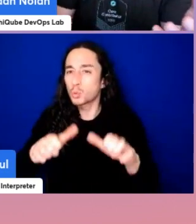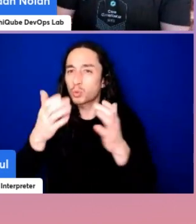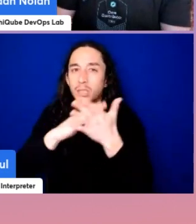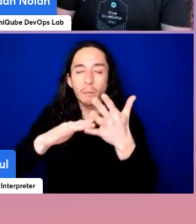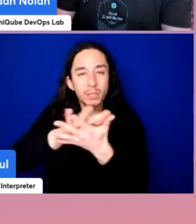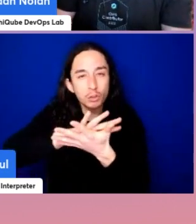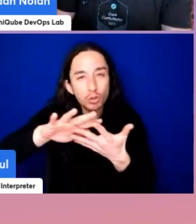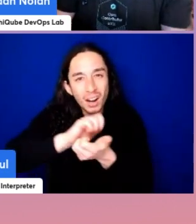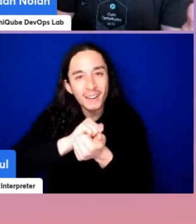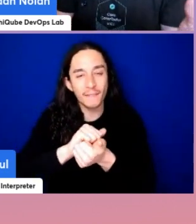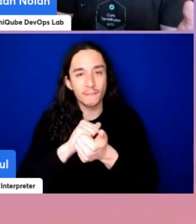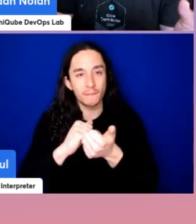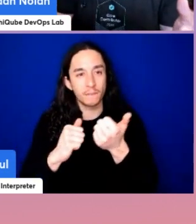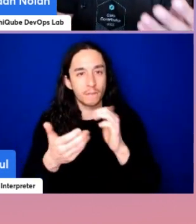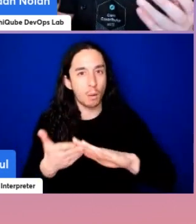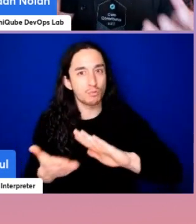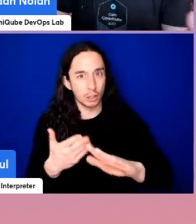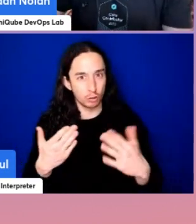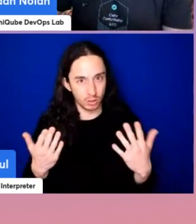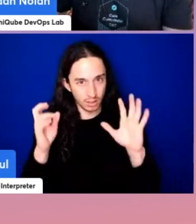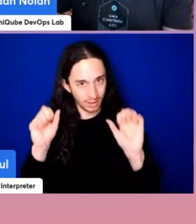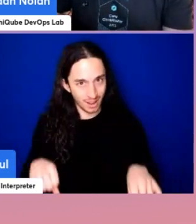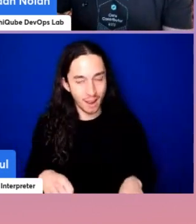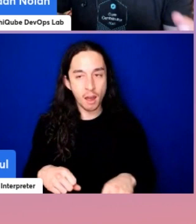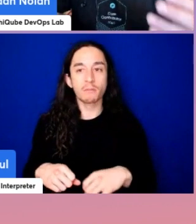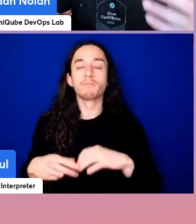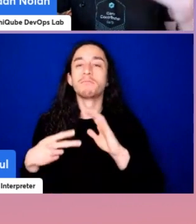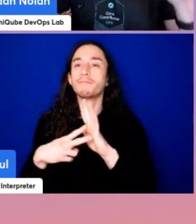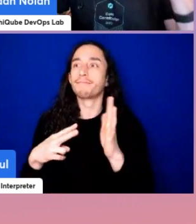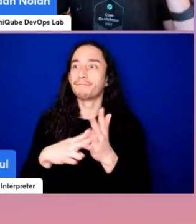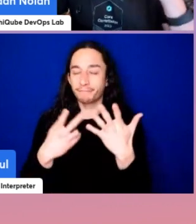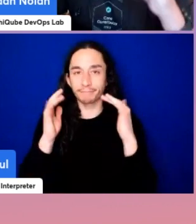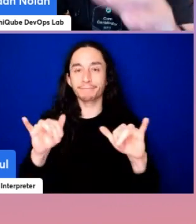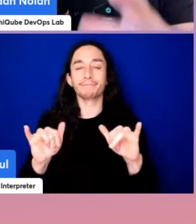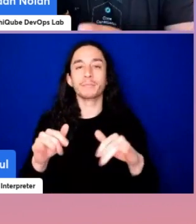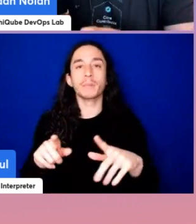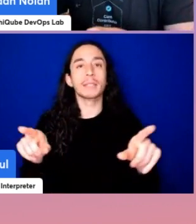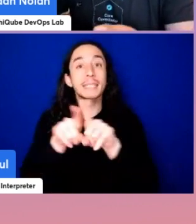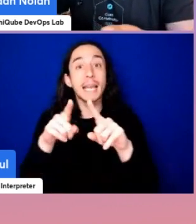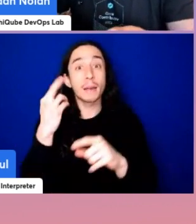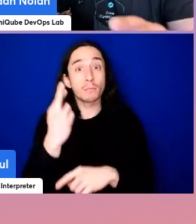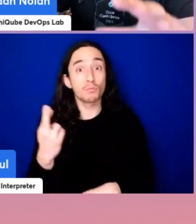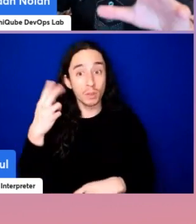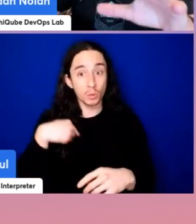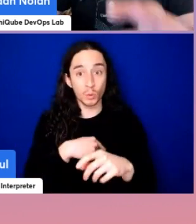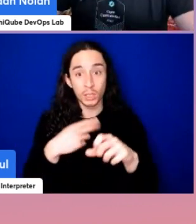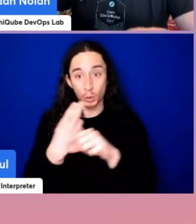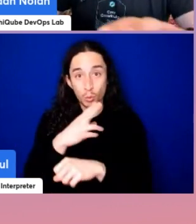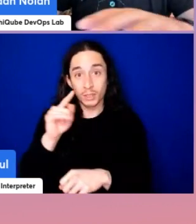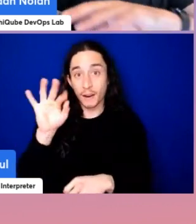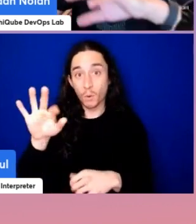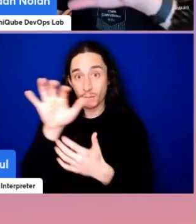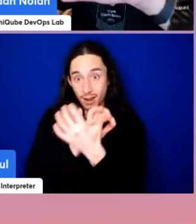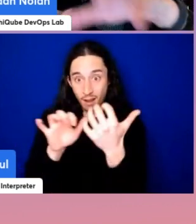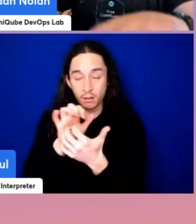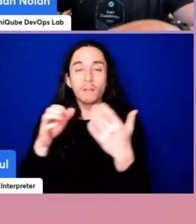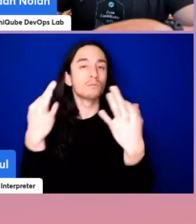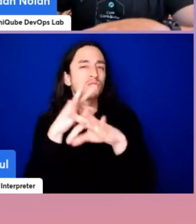destructive operations. So for the same reason, we use Terraform Cloud. It's free